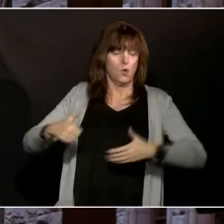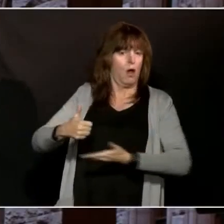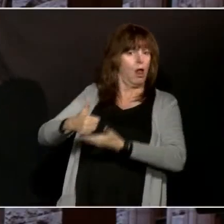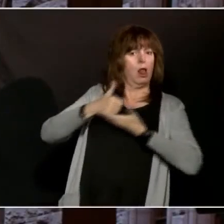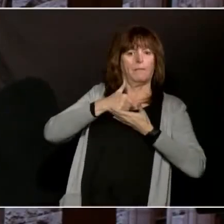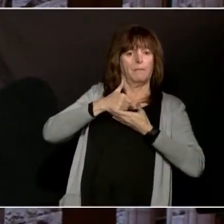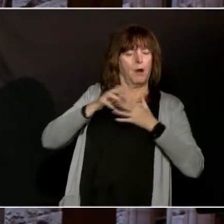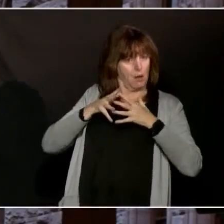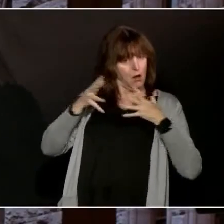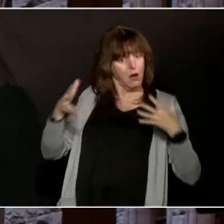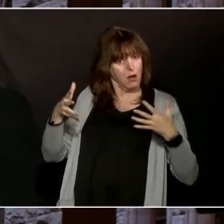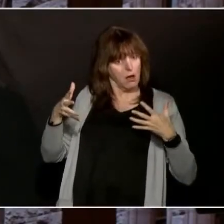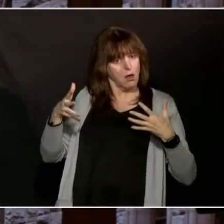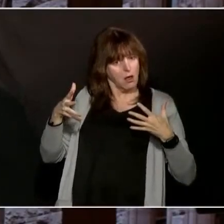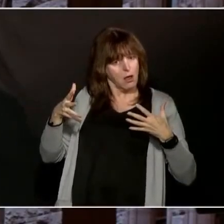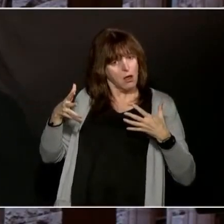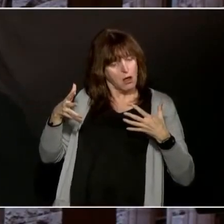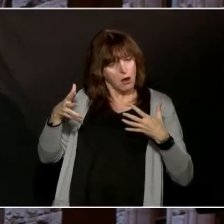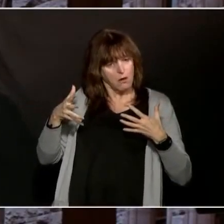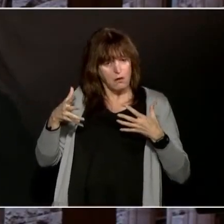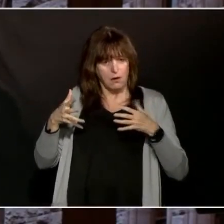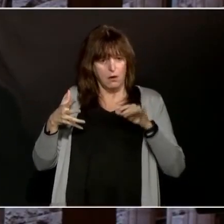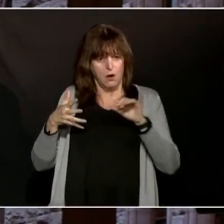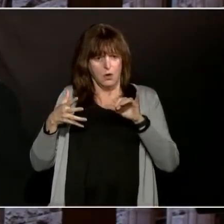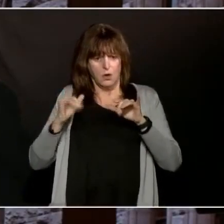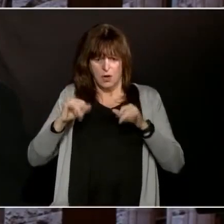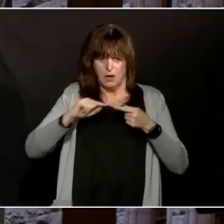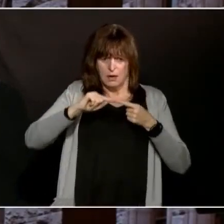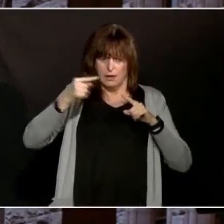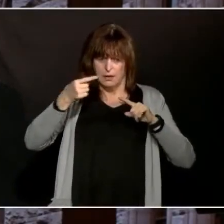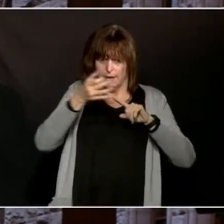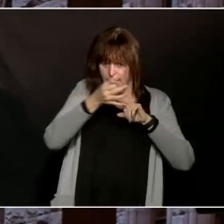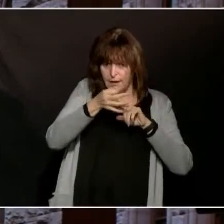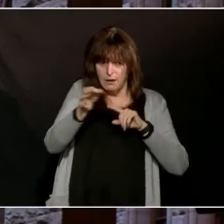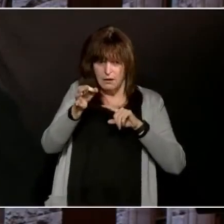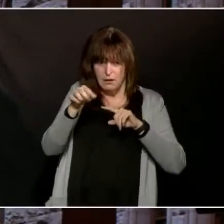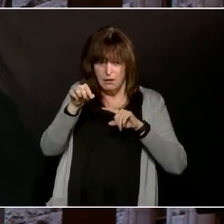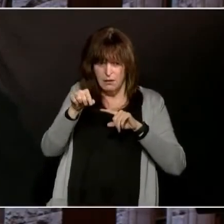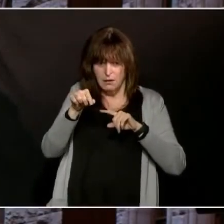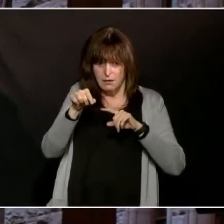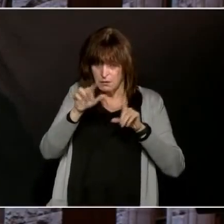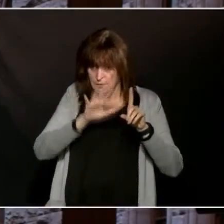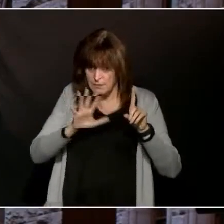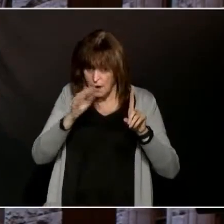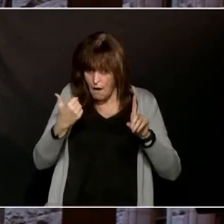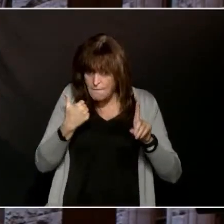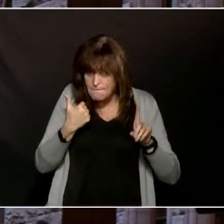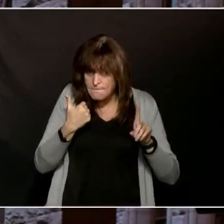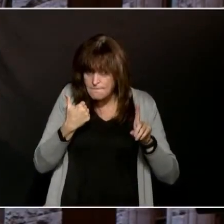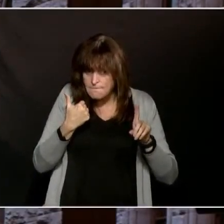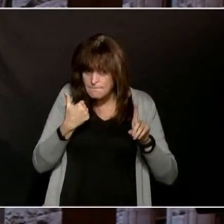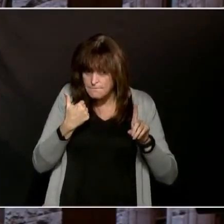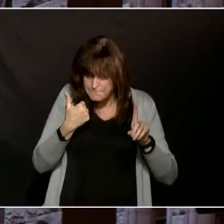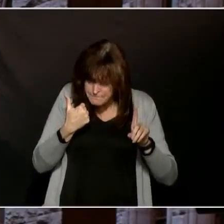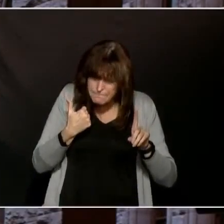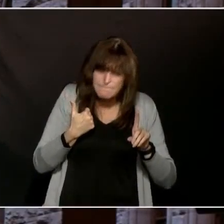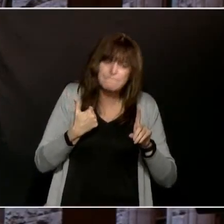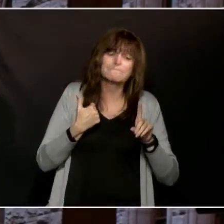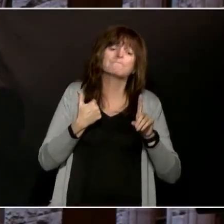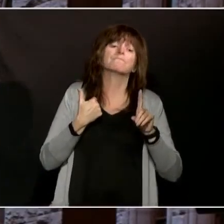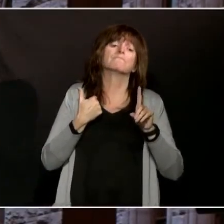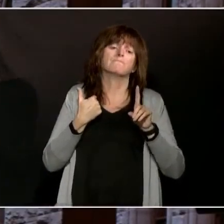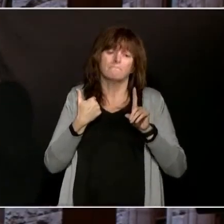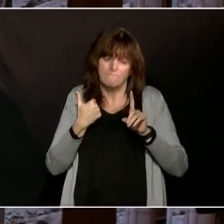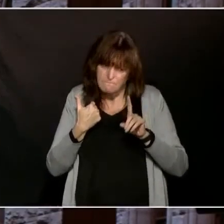about the variant, and Dr. Allen will say the same thing. It's still, our spread is still through droplet. It's still our measures of